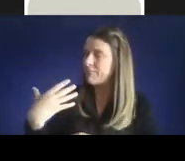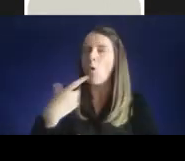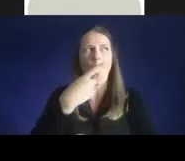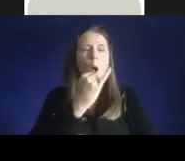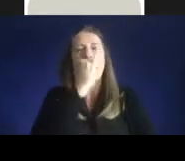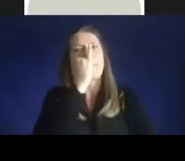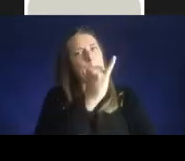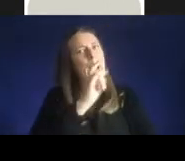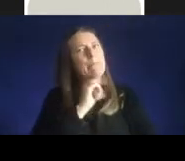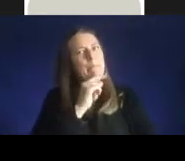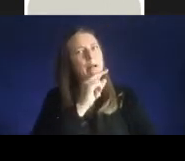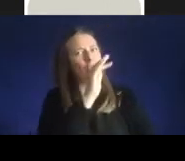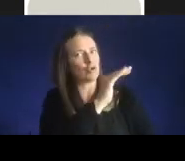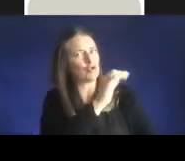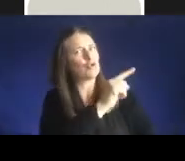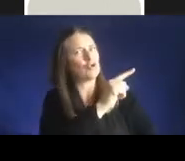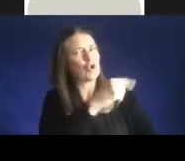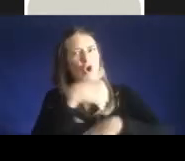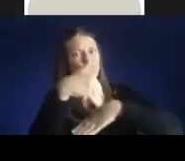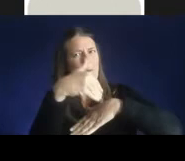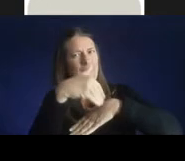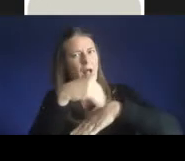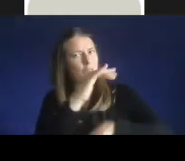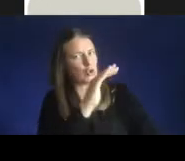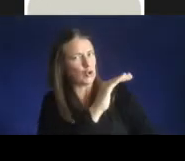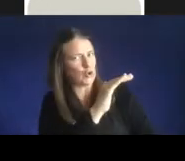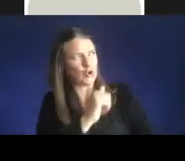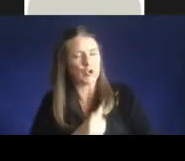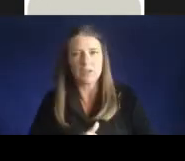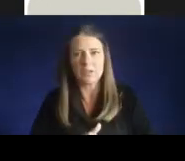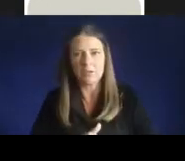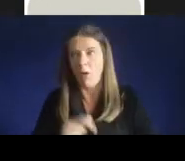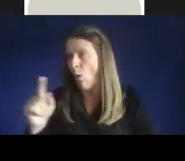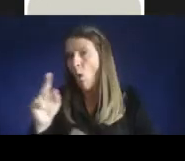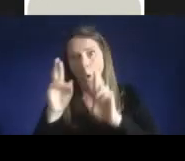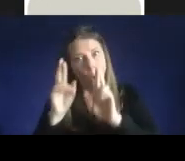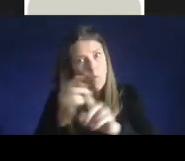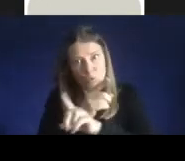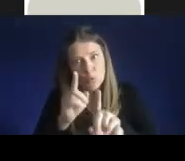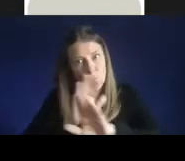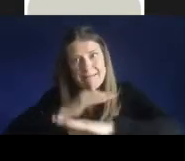go. That's for the criminals. And just hope you don't end up there.